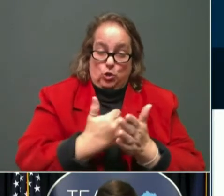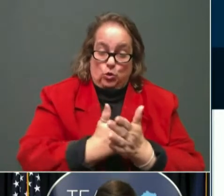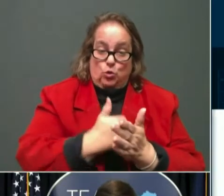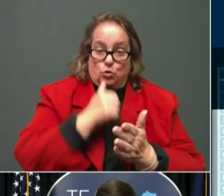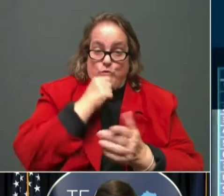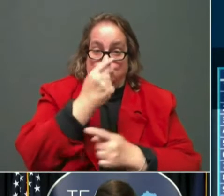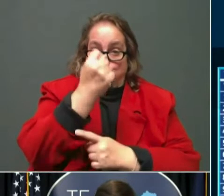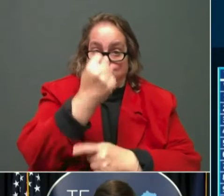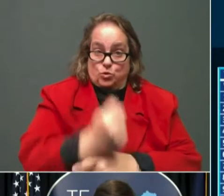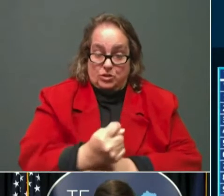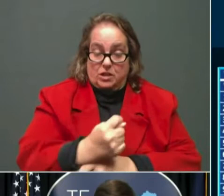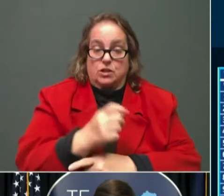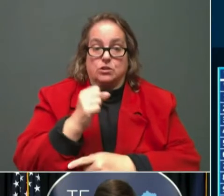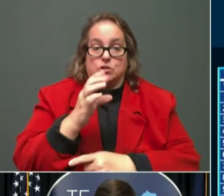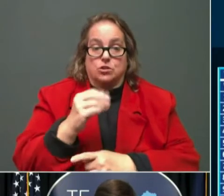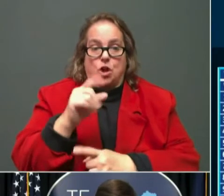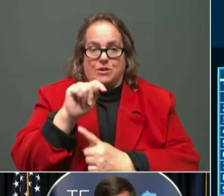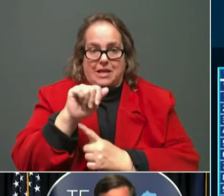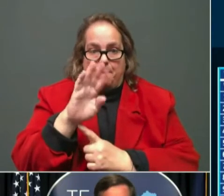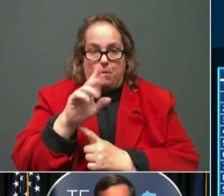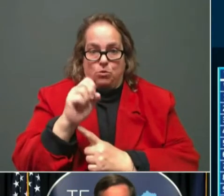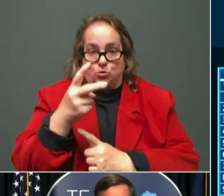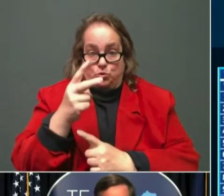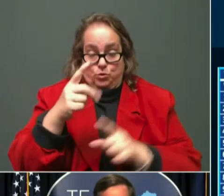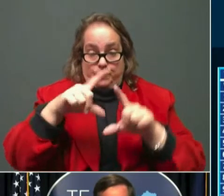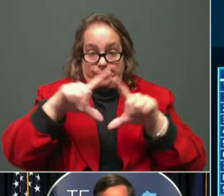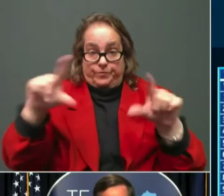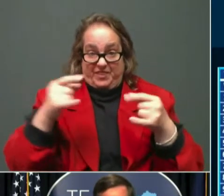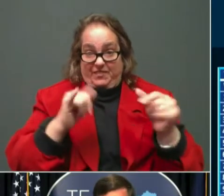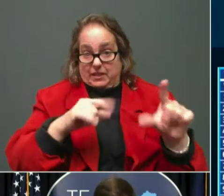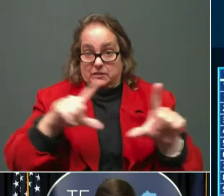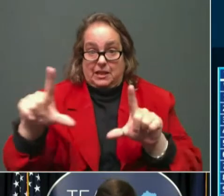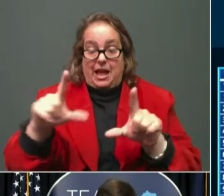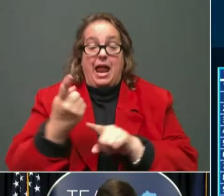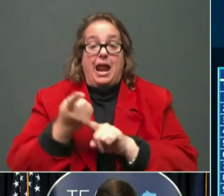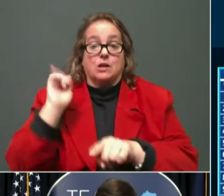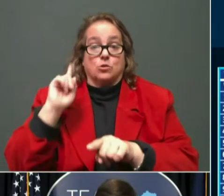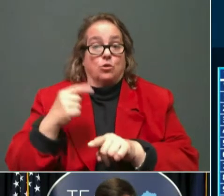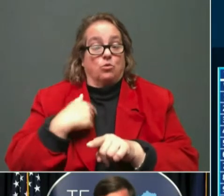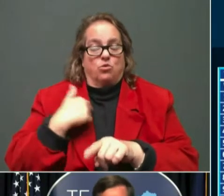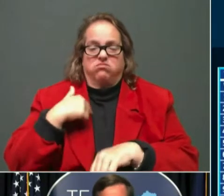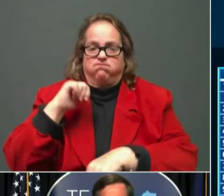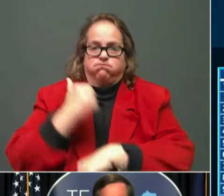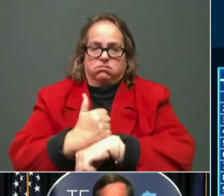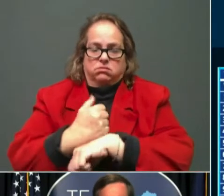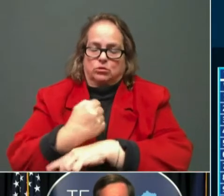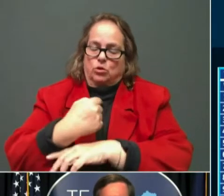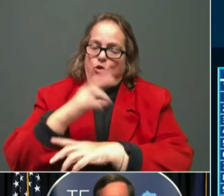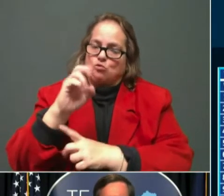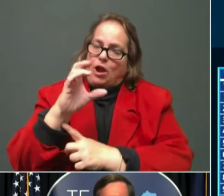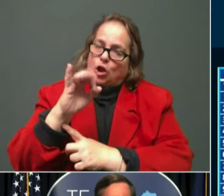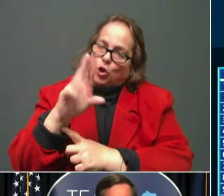with Table 2. Last week, we set a record vaccinating